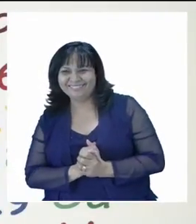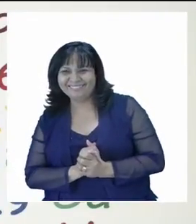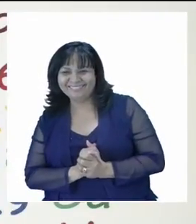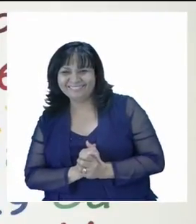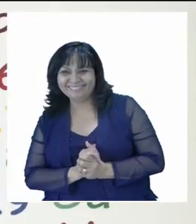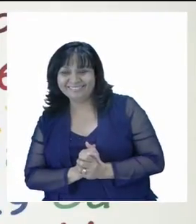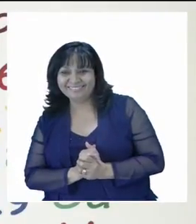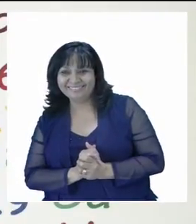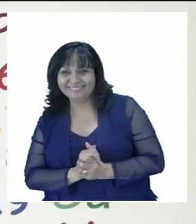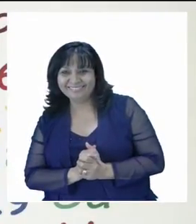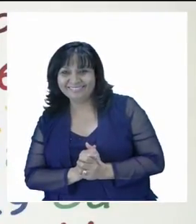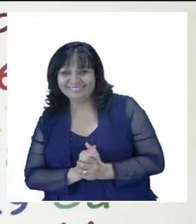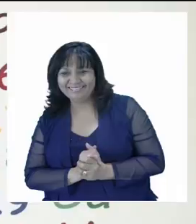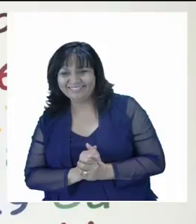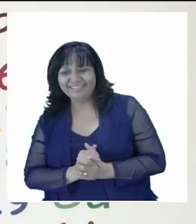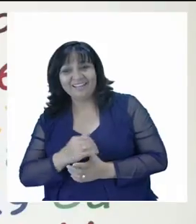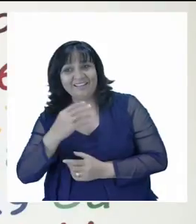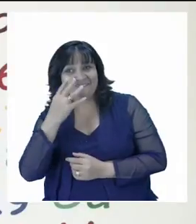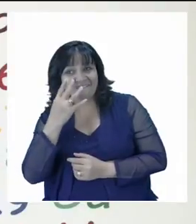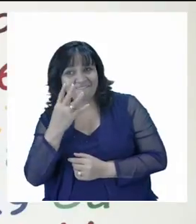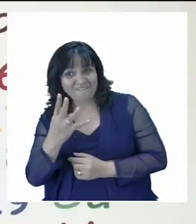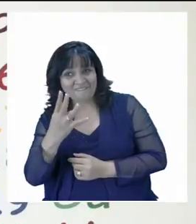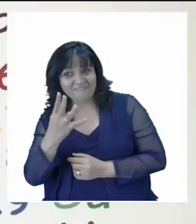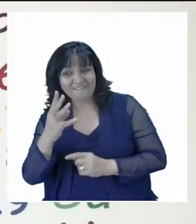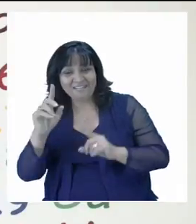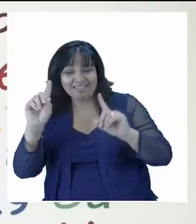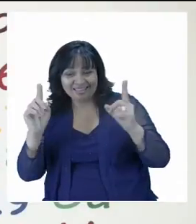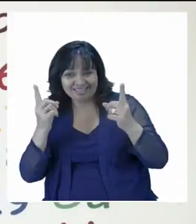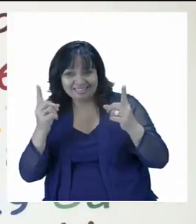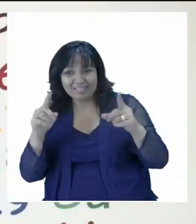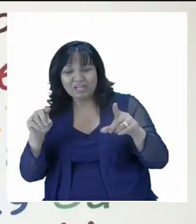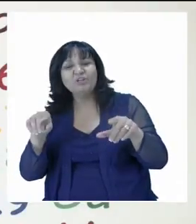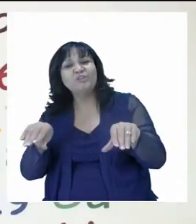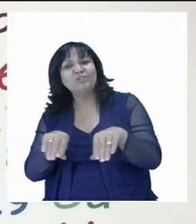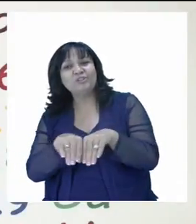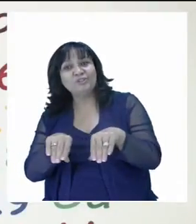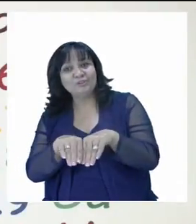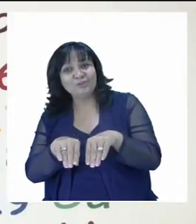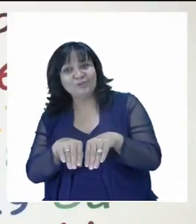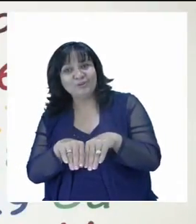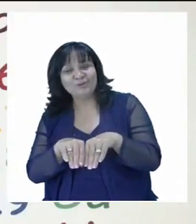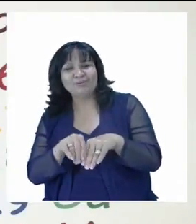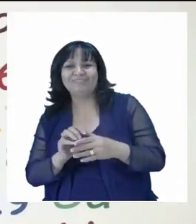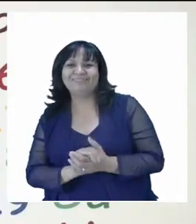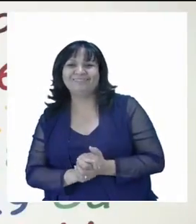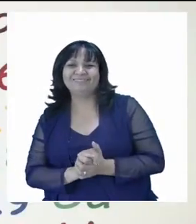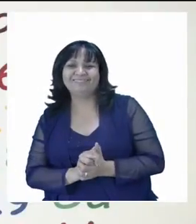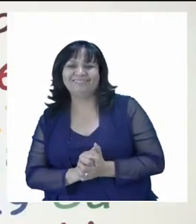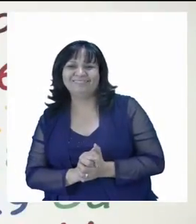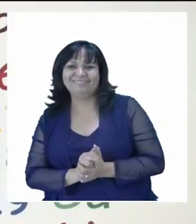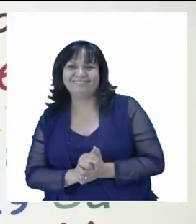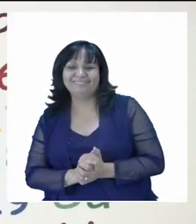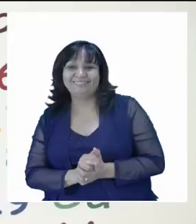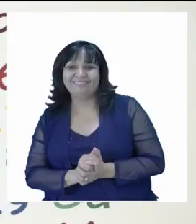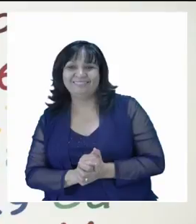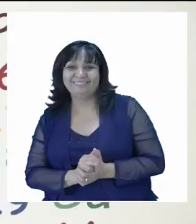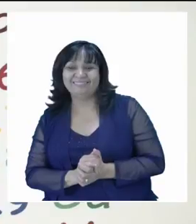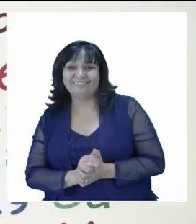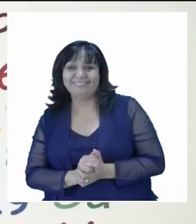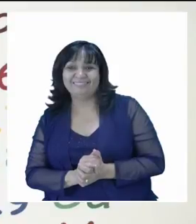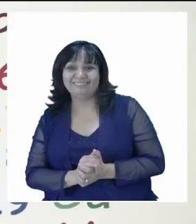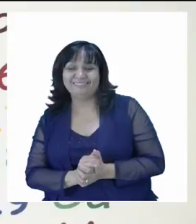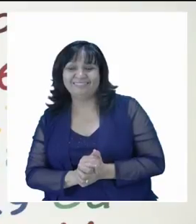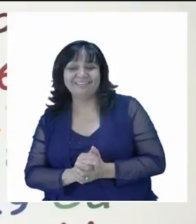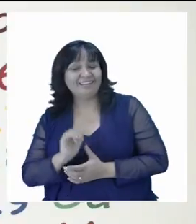So these are the 4 actions that we can see in the exercise. It is going to be